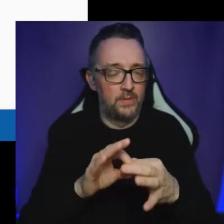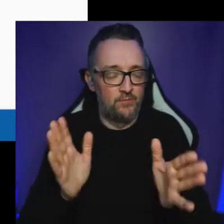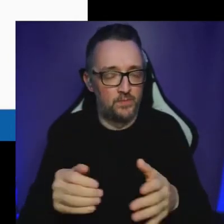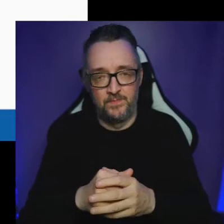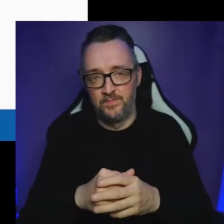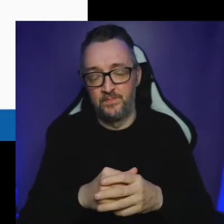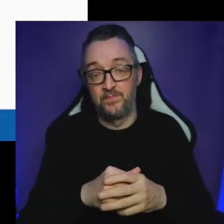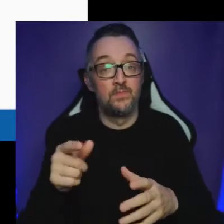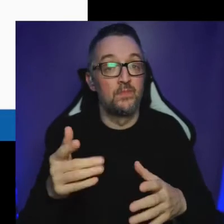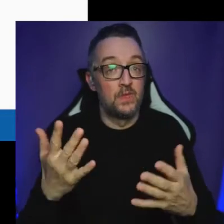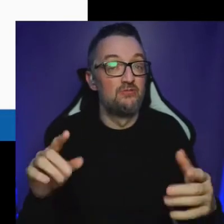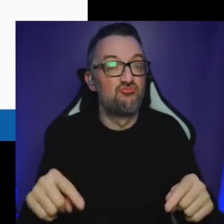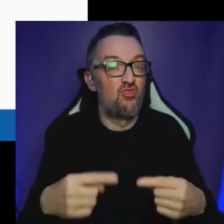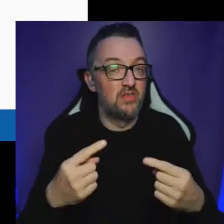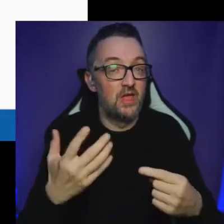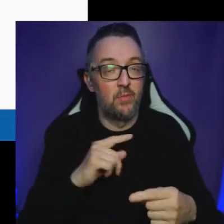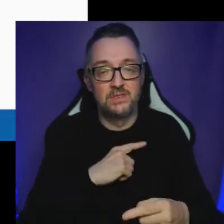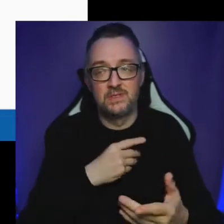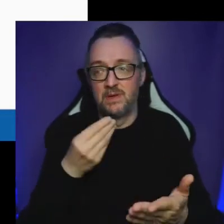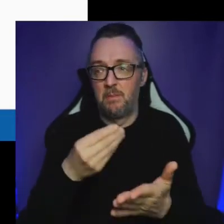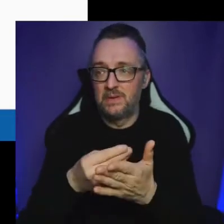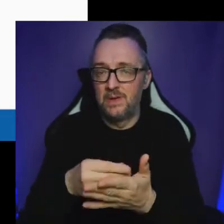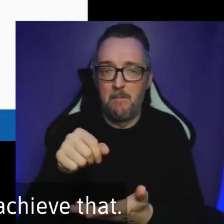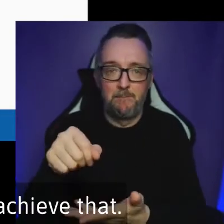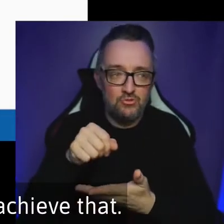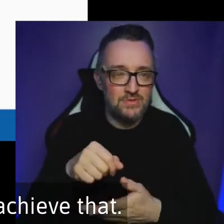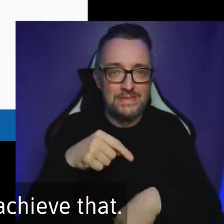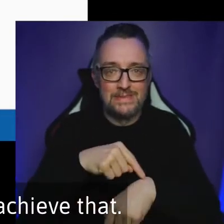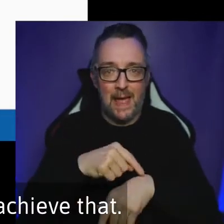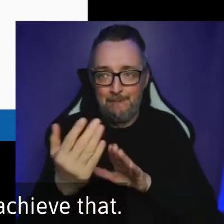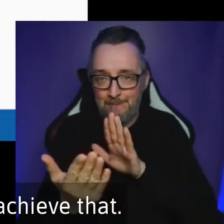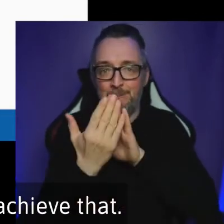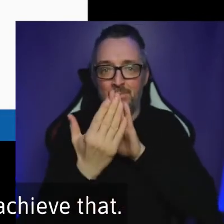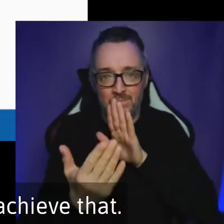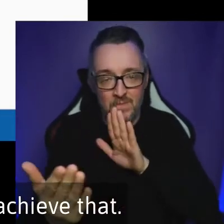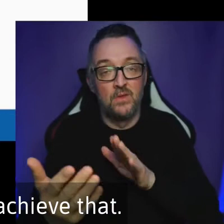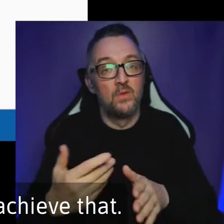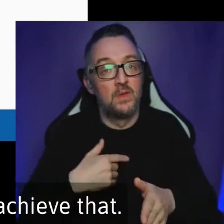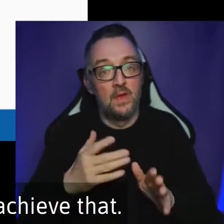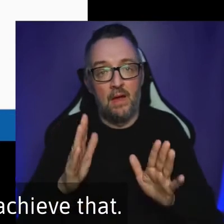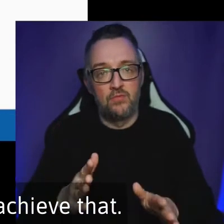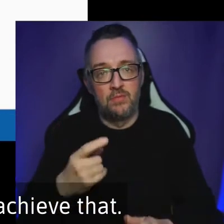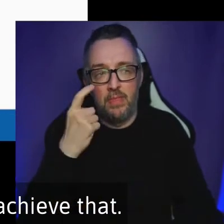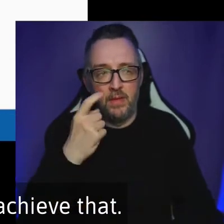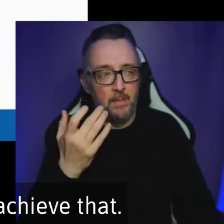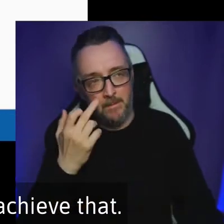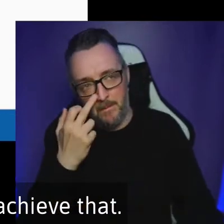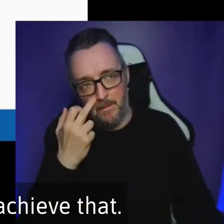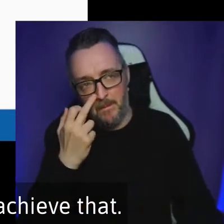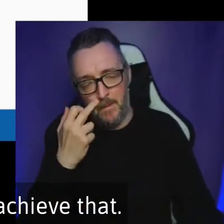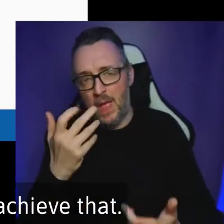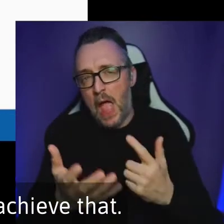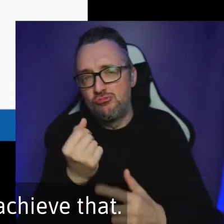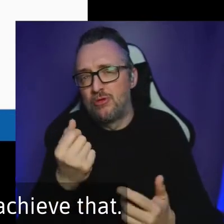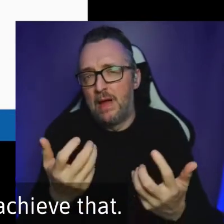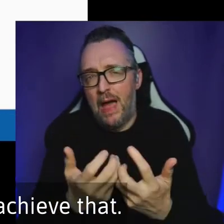these have challenges just in terms of budgets and time scales and so forth, but we have to try and think about how we best achieve that.